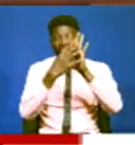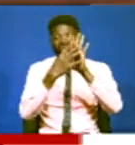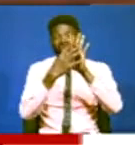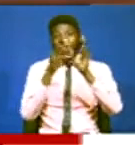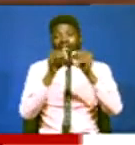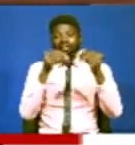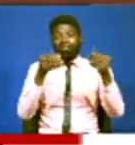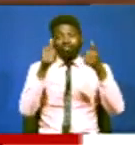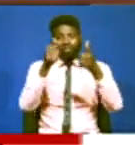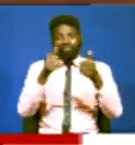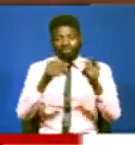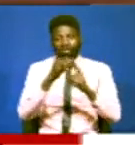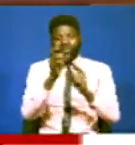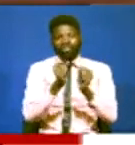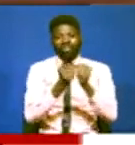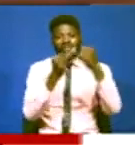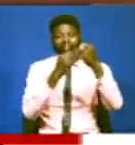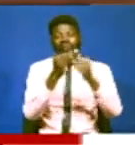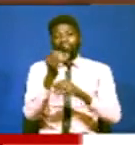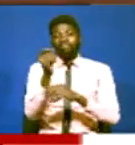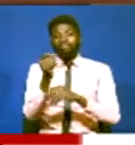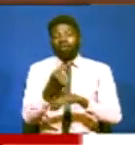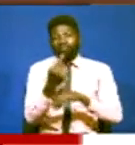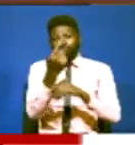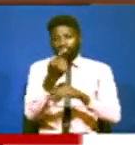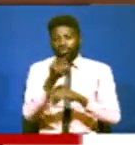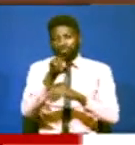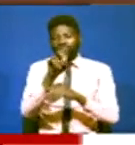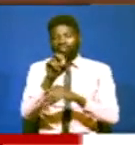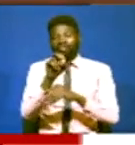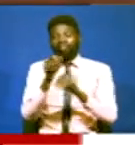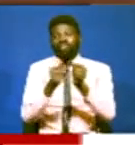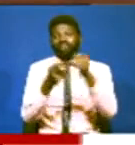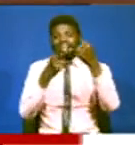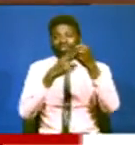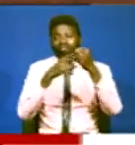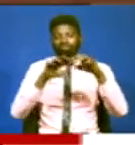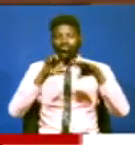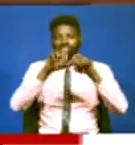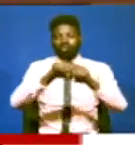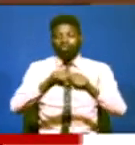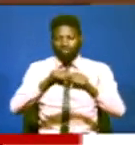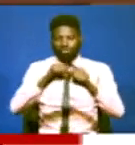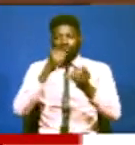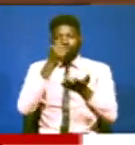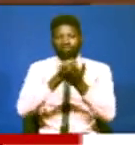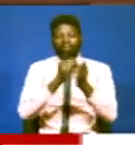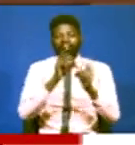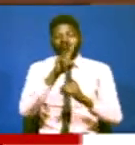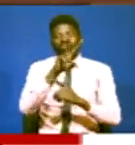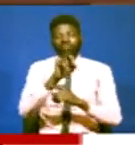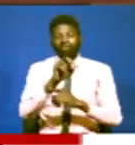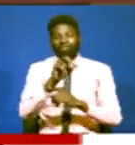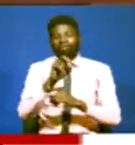18th January 2017. And assumed office on the 20th of January 2017 after swearing